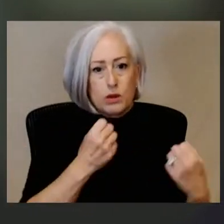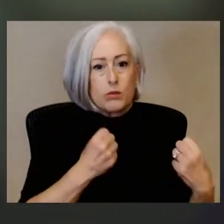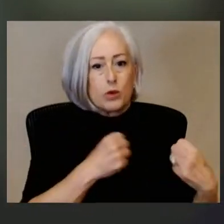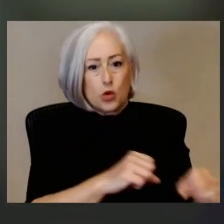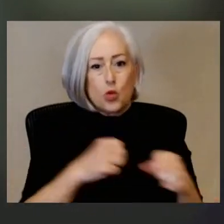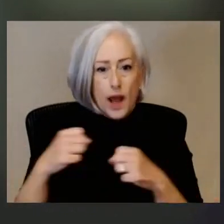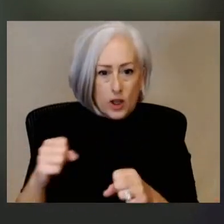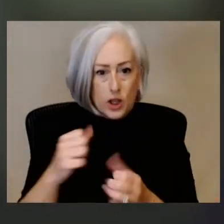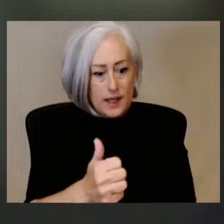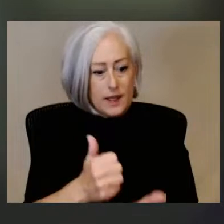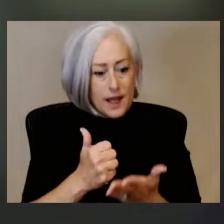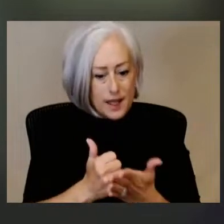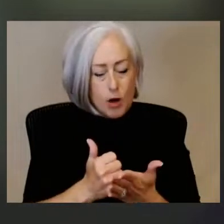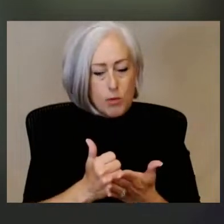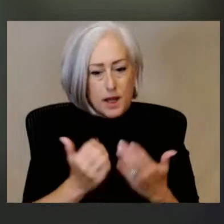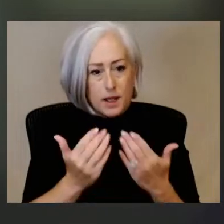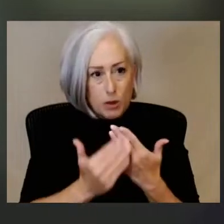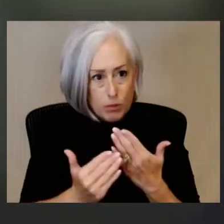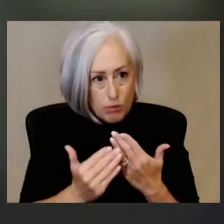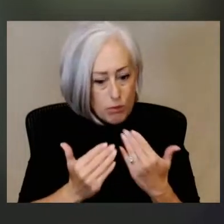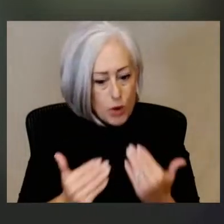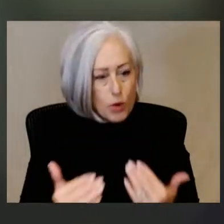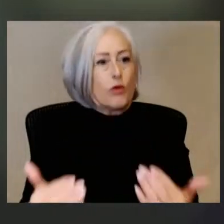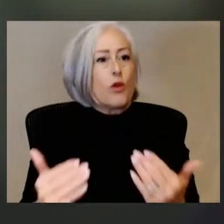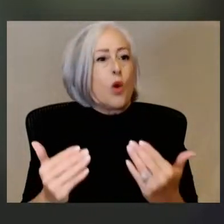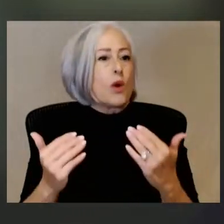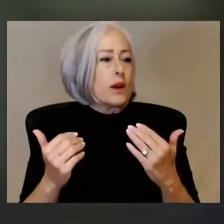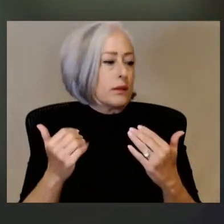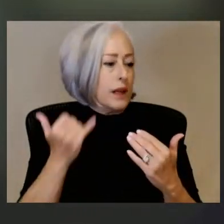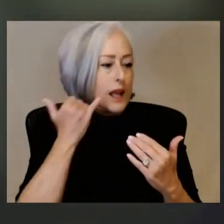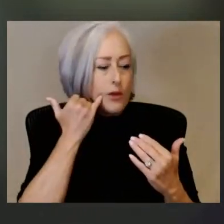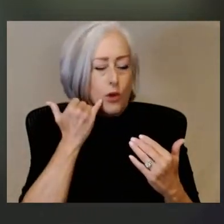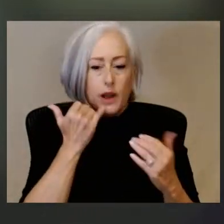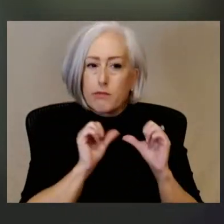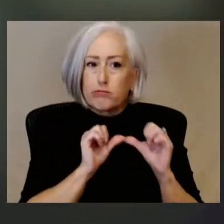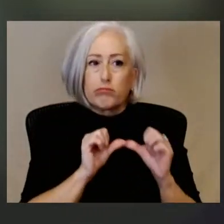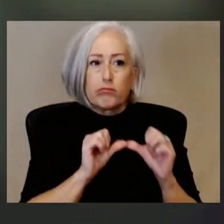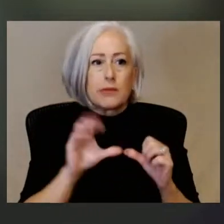strategies that help us move forward, even if we have terminal cancer, if we have